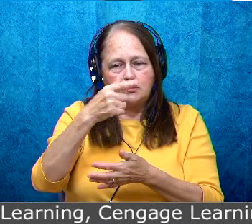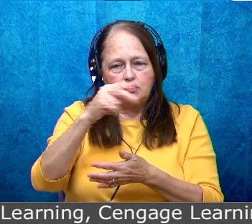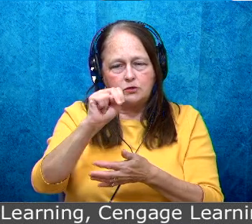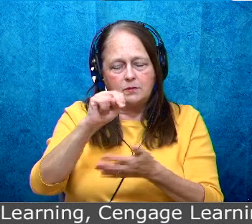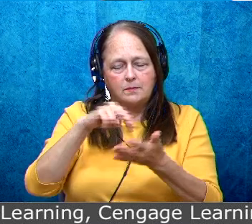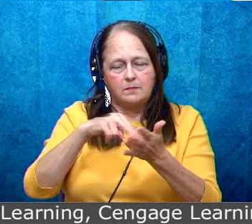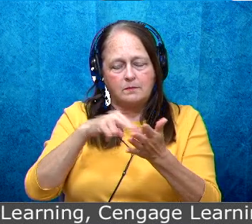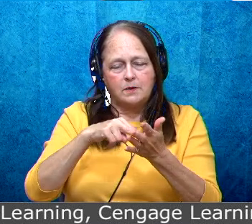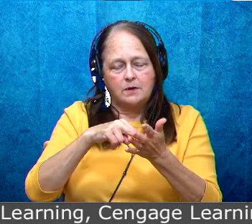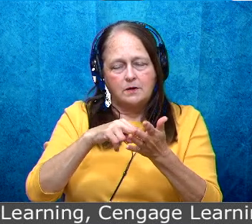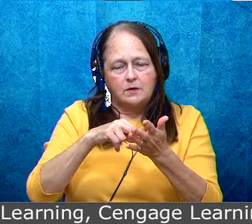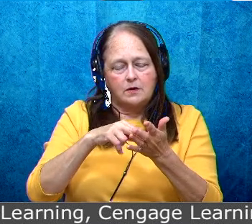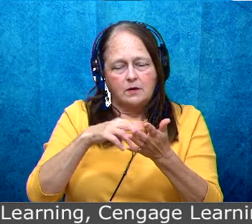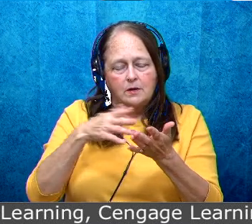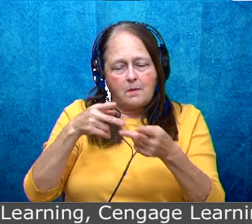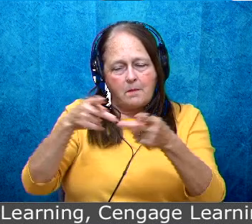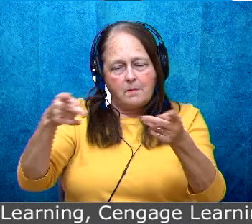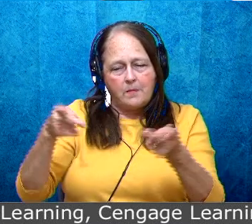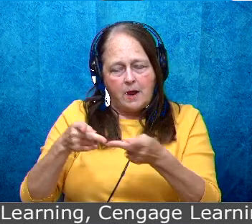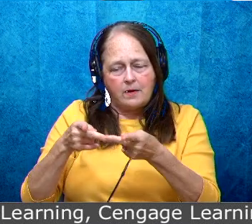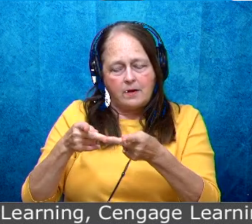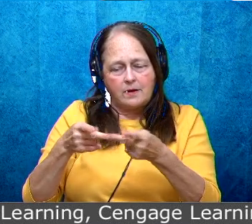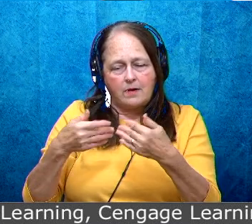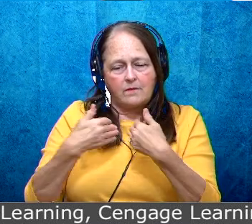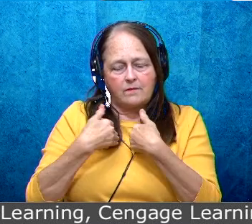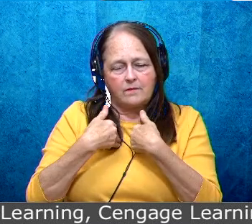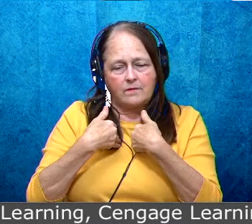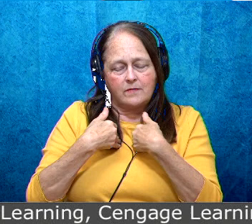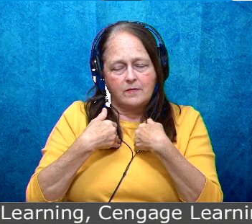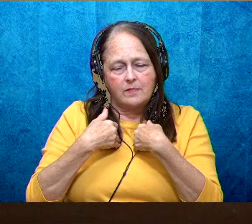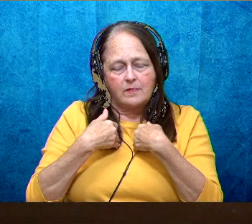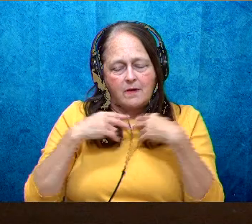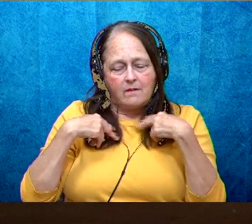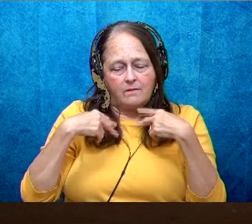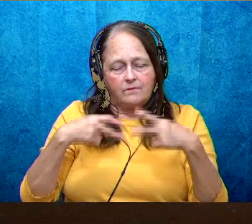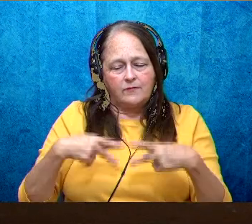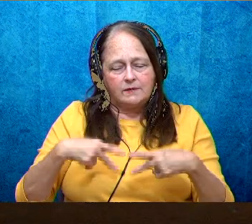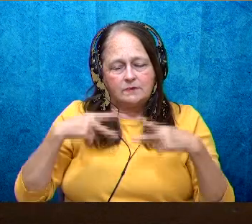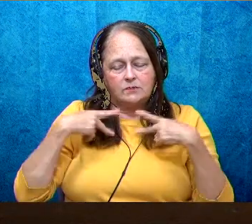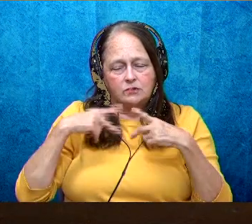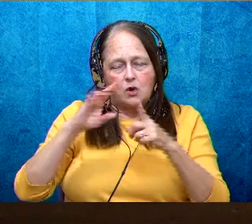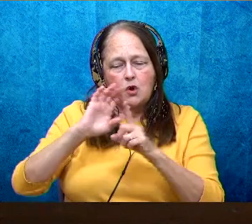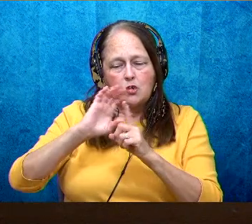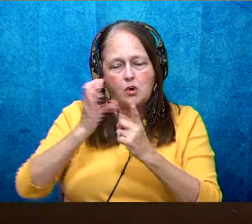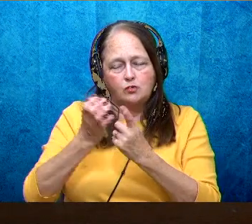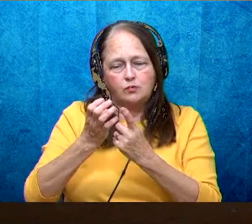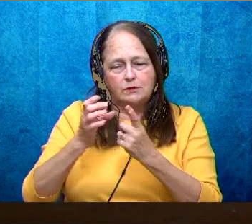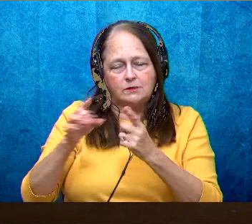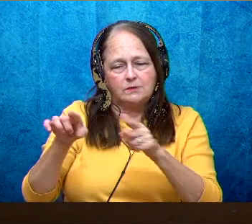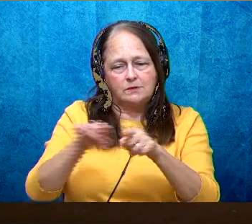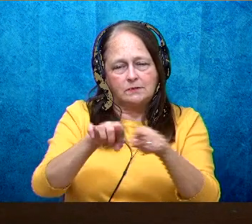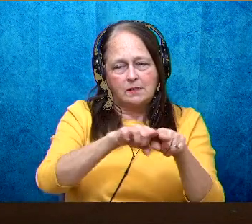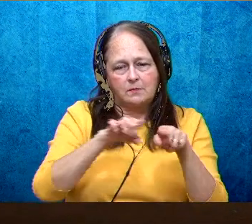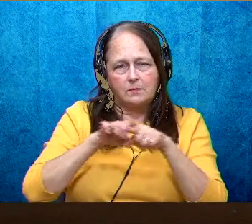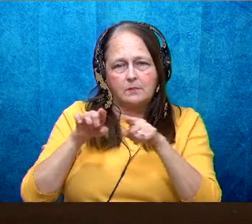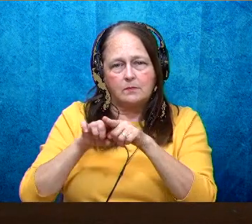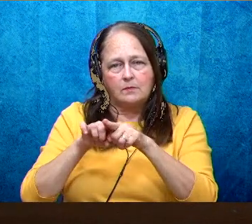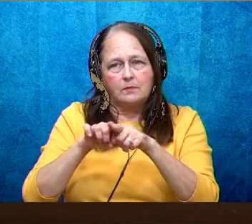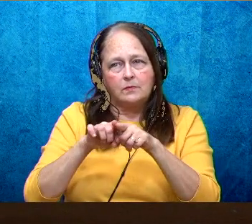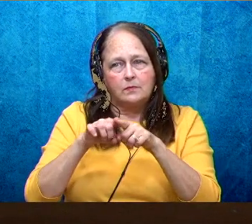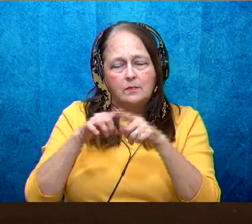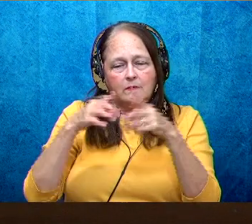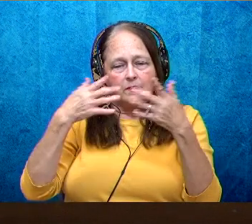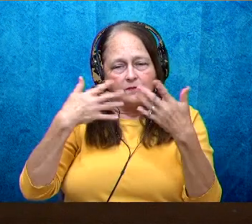It's a geographic location that has physical and cultural similarities, okay? So we've